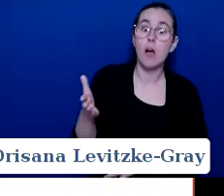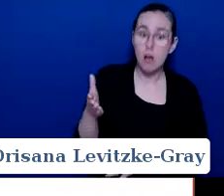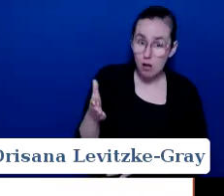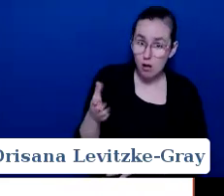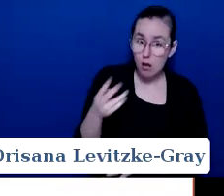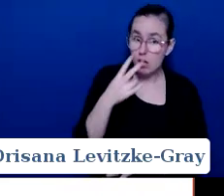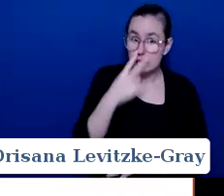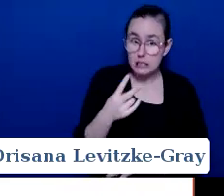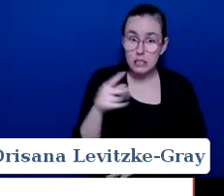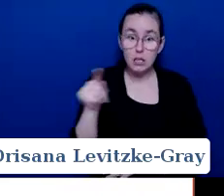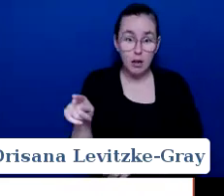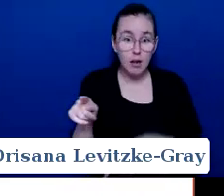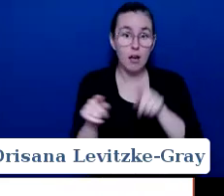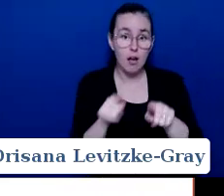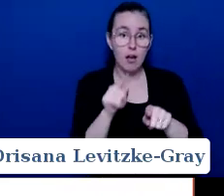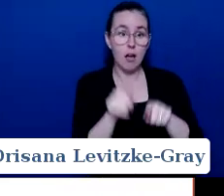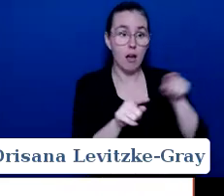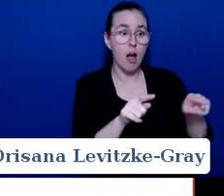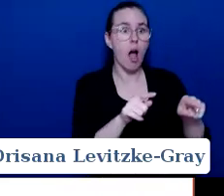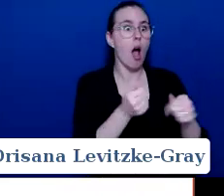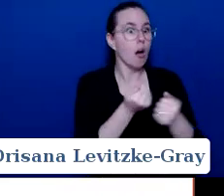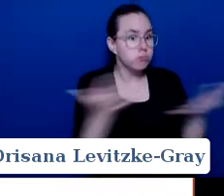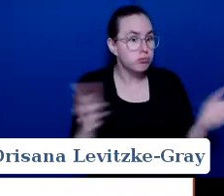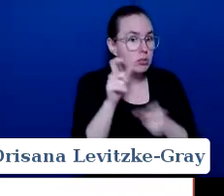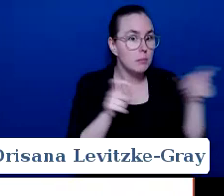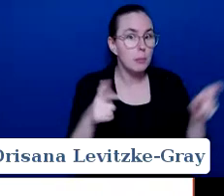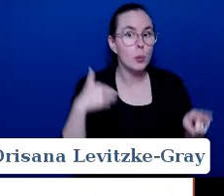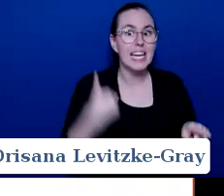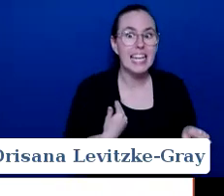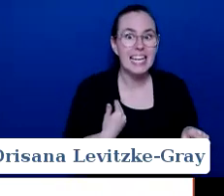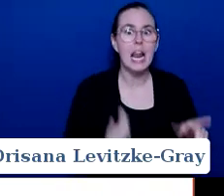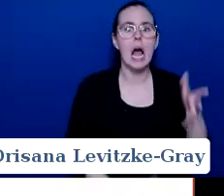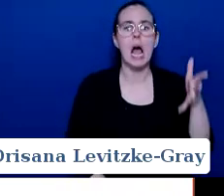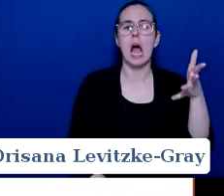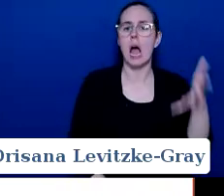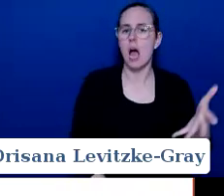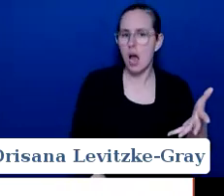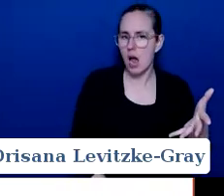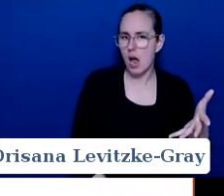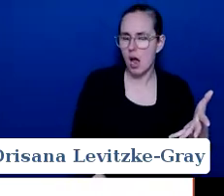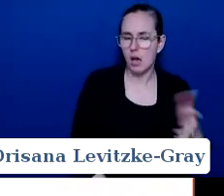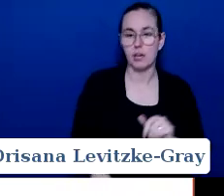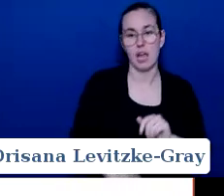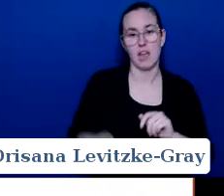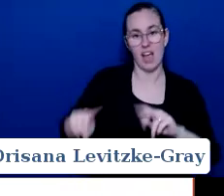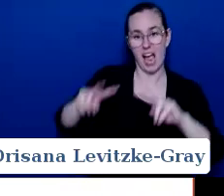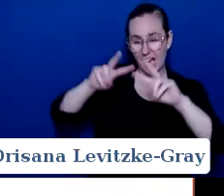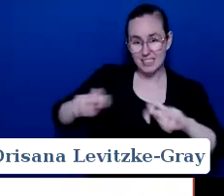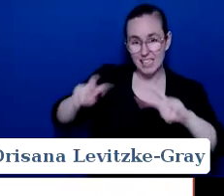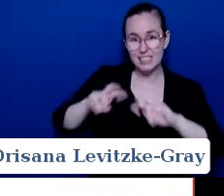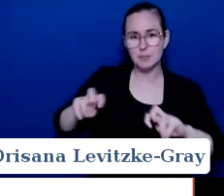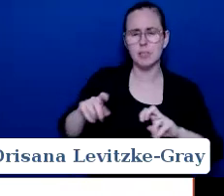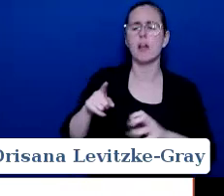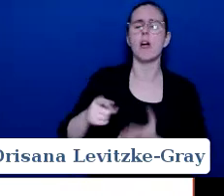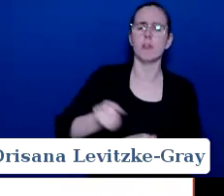education than the number of children that would be assessed and certified for social protection specific disability